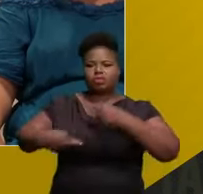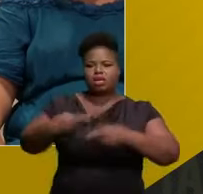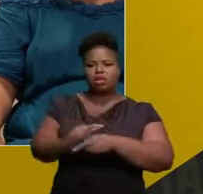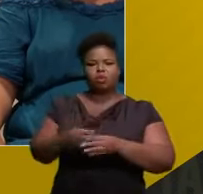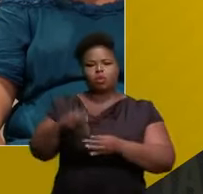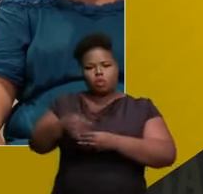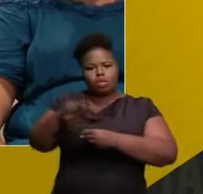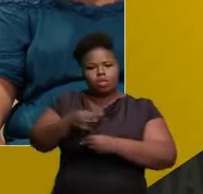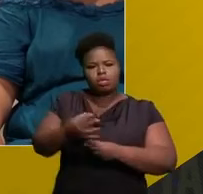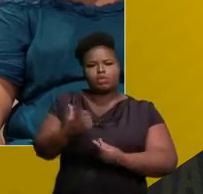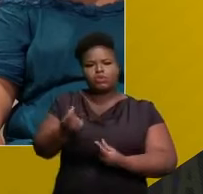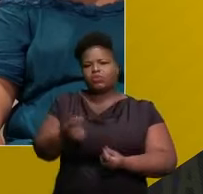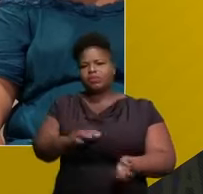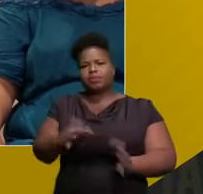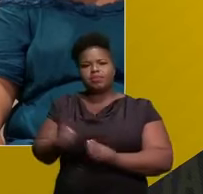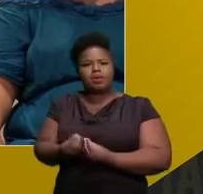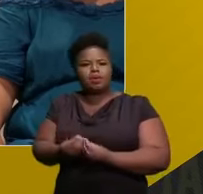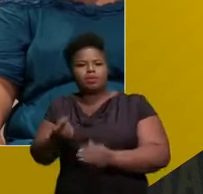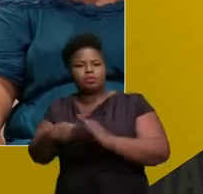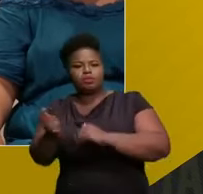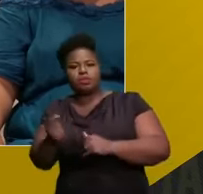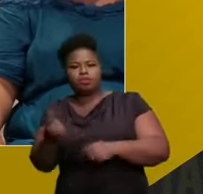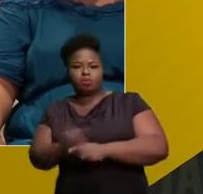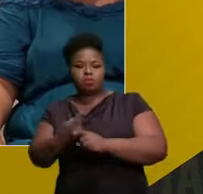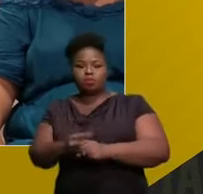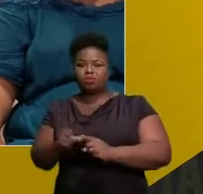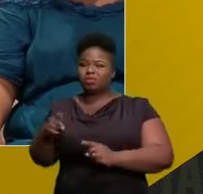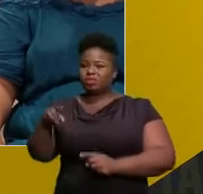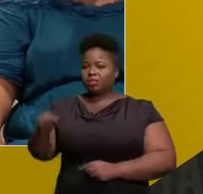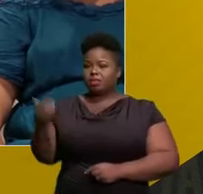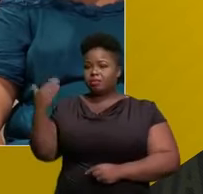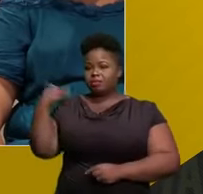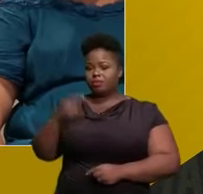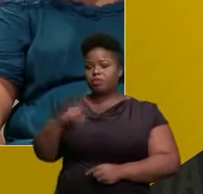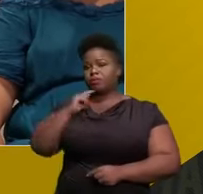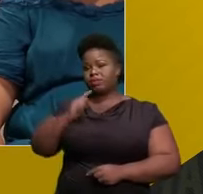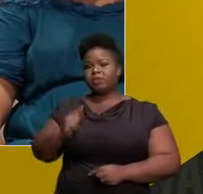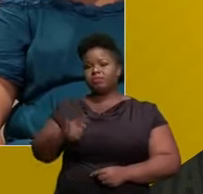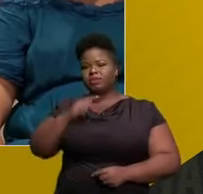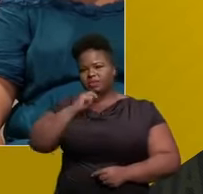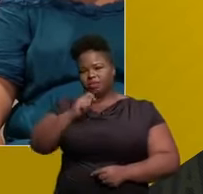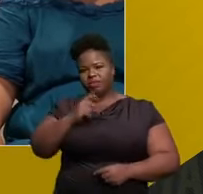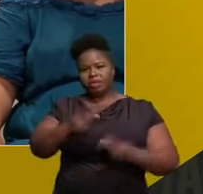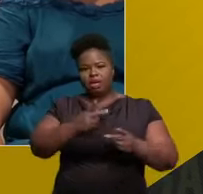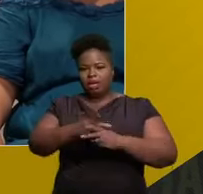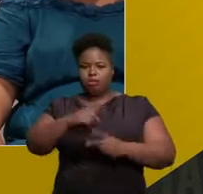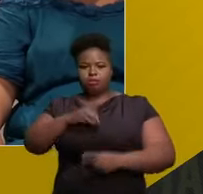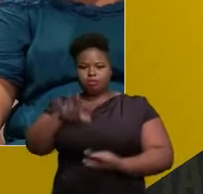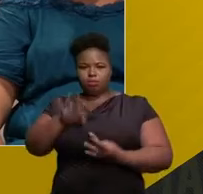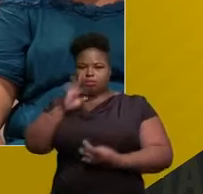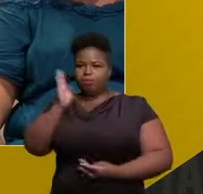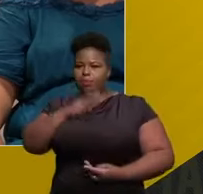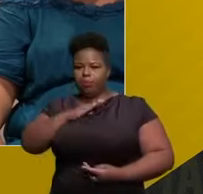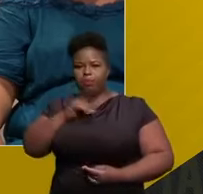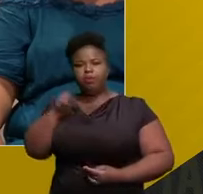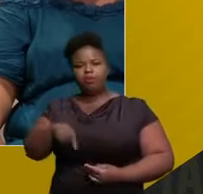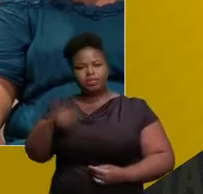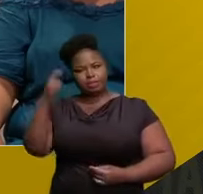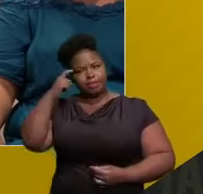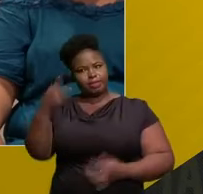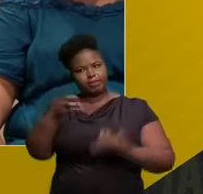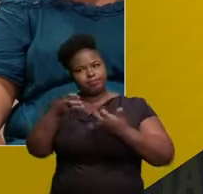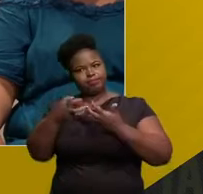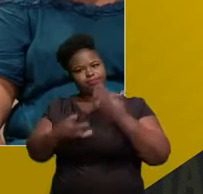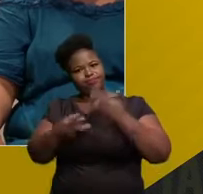and so on and so forth bayawadayisa. So I think usiya into ayishilo is quite true that we don't have any other choice but to be proactive about